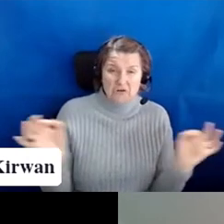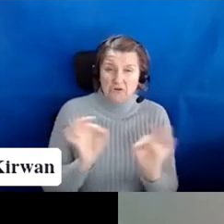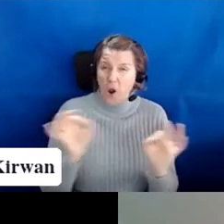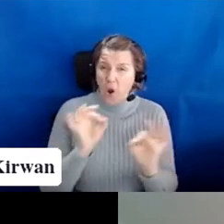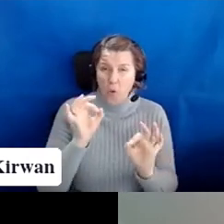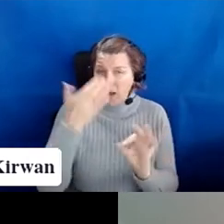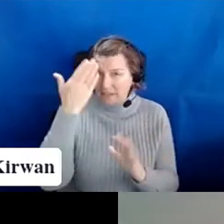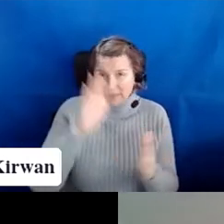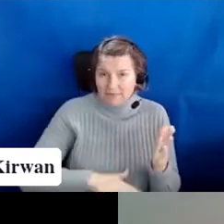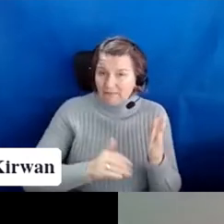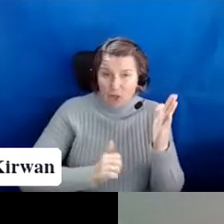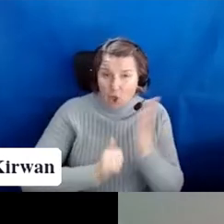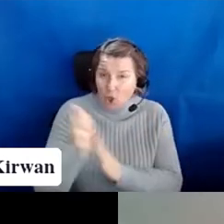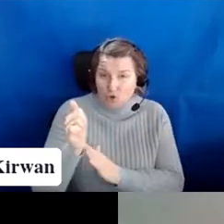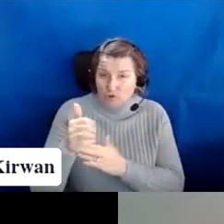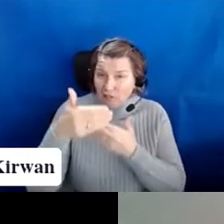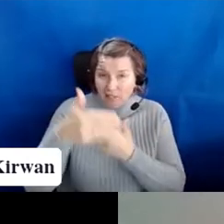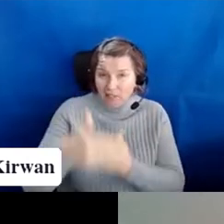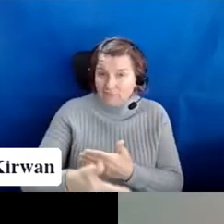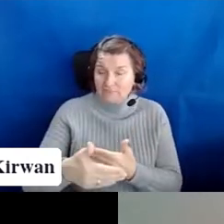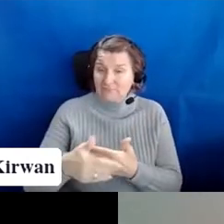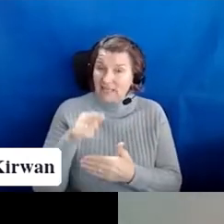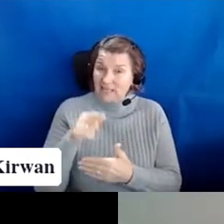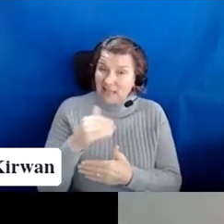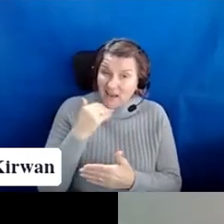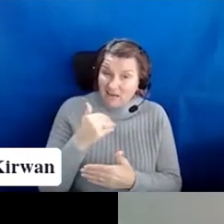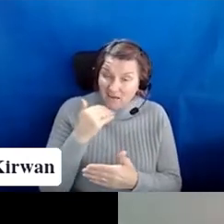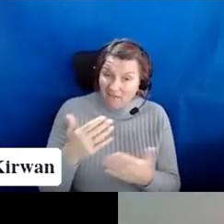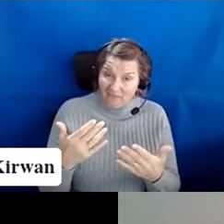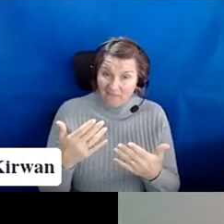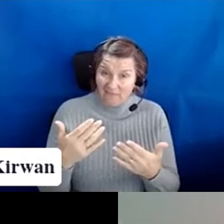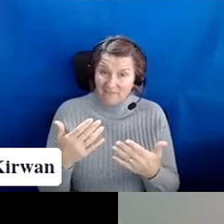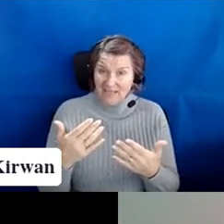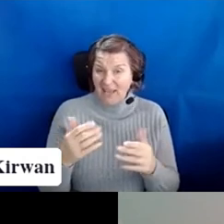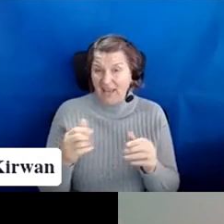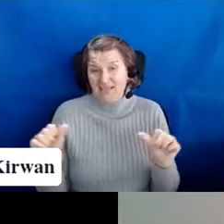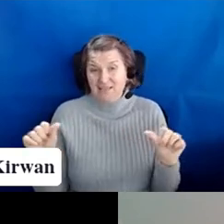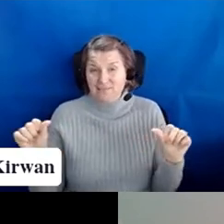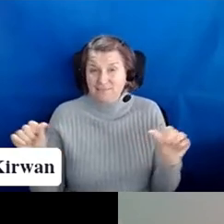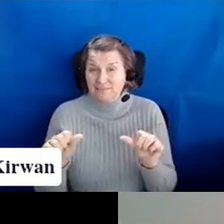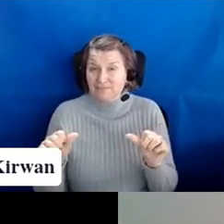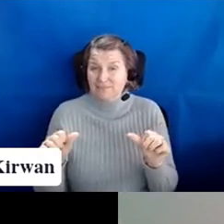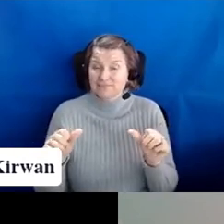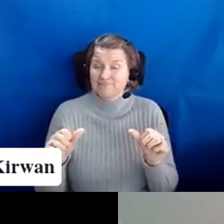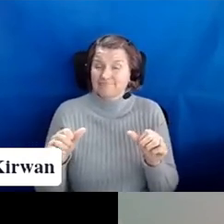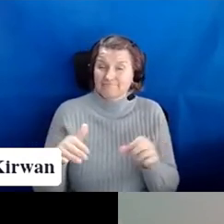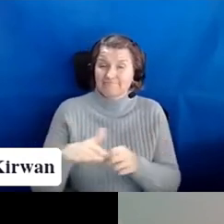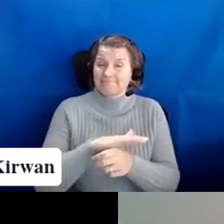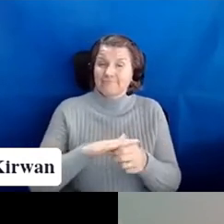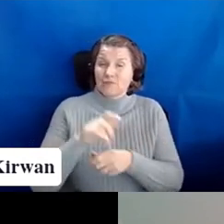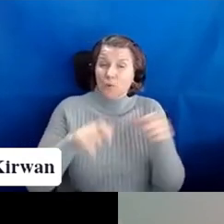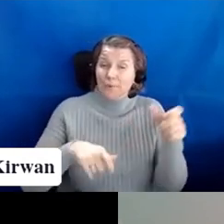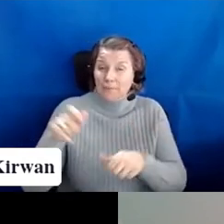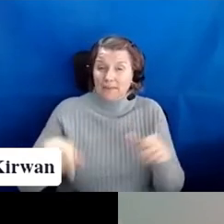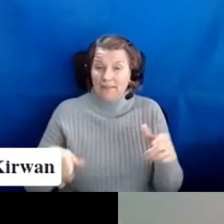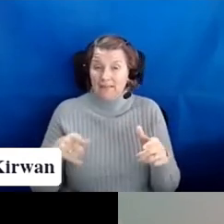cultural sector, is that enough in that, even that level in a short term for people? Because it's, you know, it's